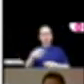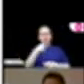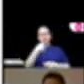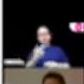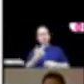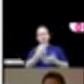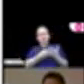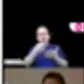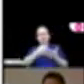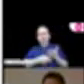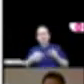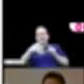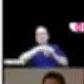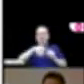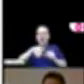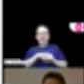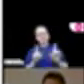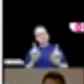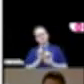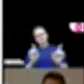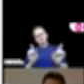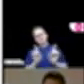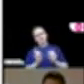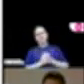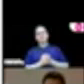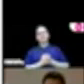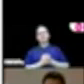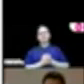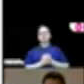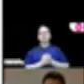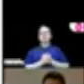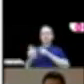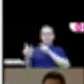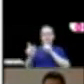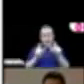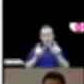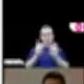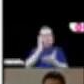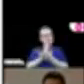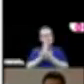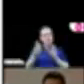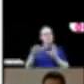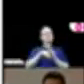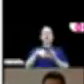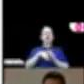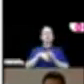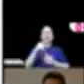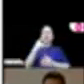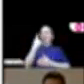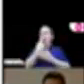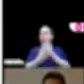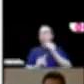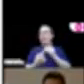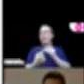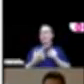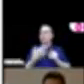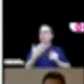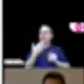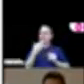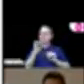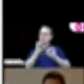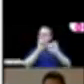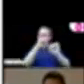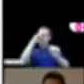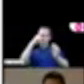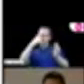Manchester Pride, but still they did. It was only when they decide